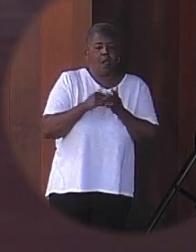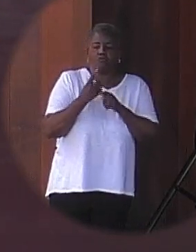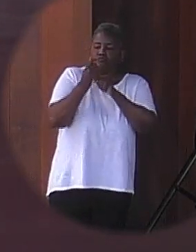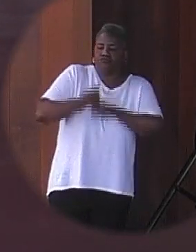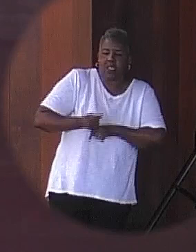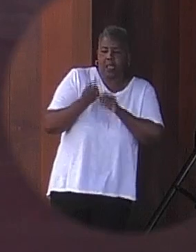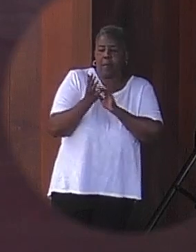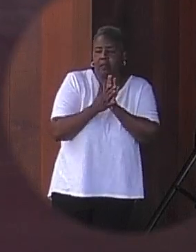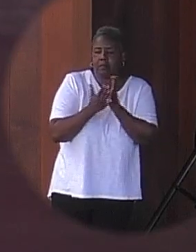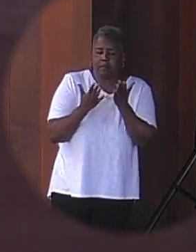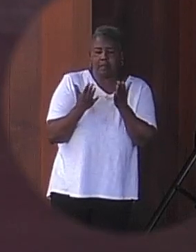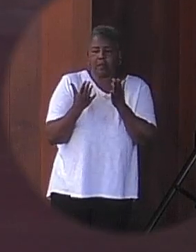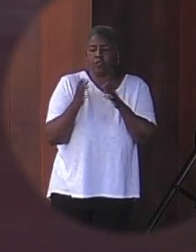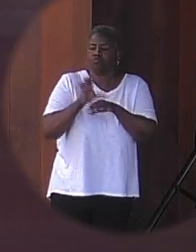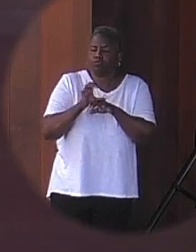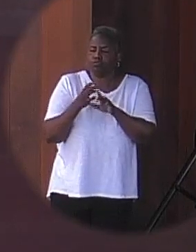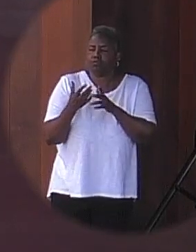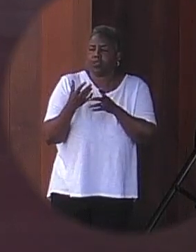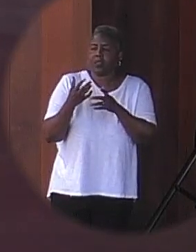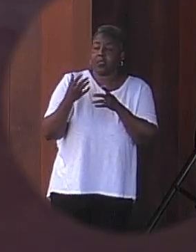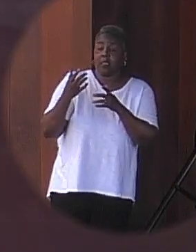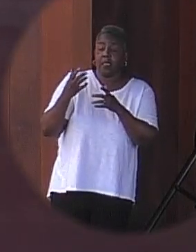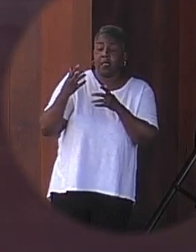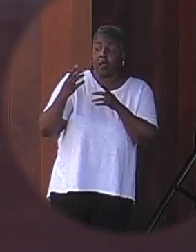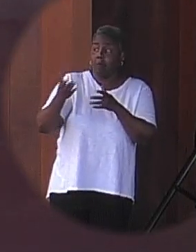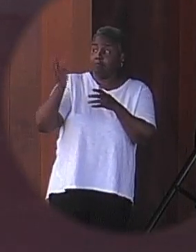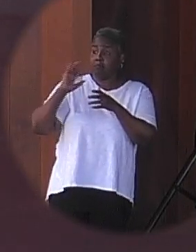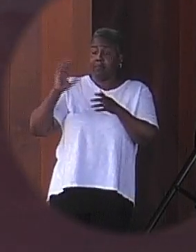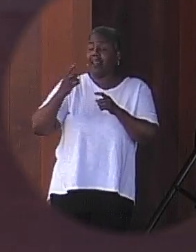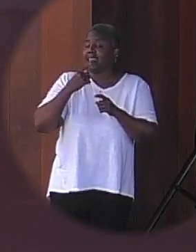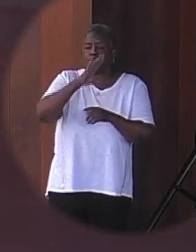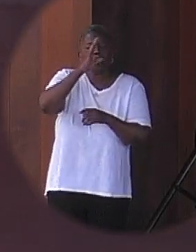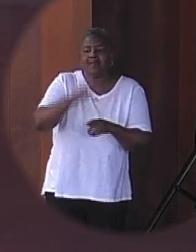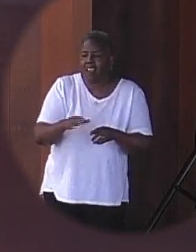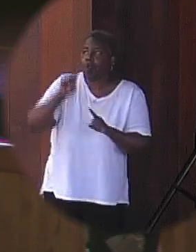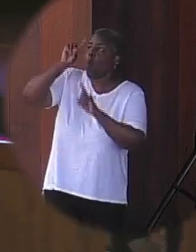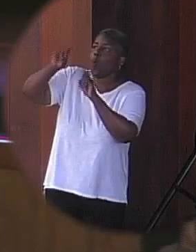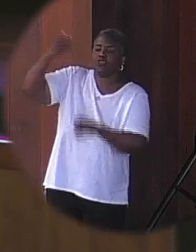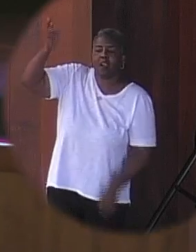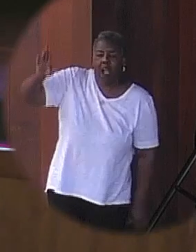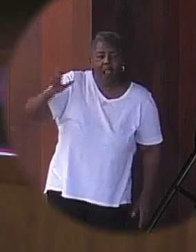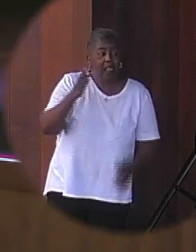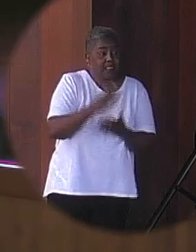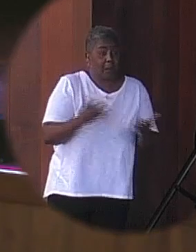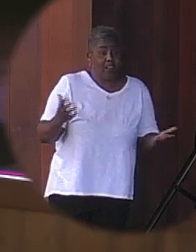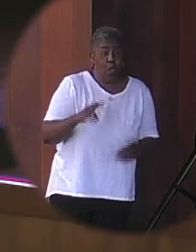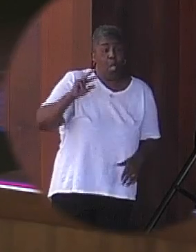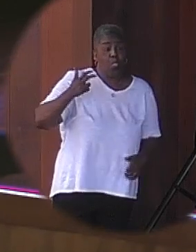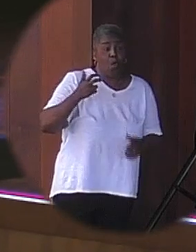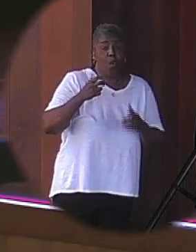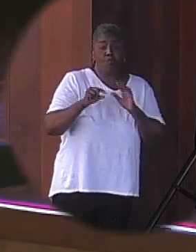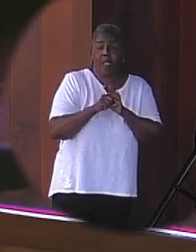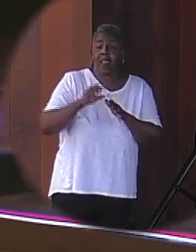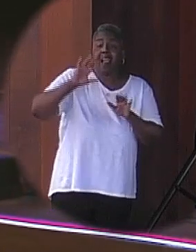traditional backgrounds that taught us you don't ask God questions. Some of you all remember your third grade Sunday